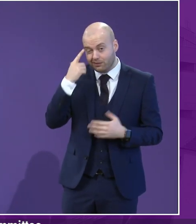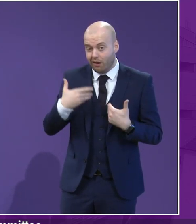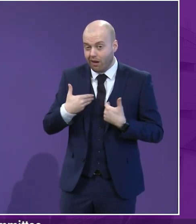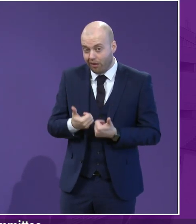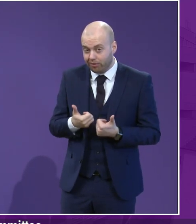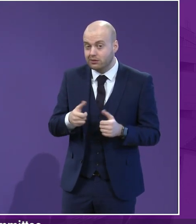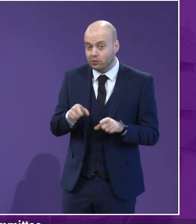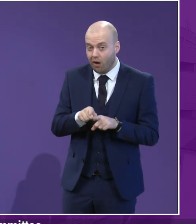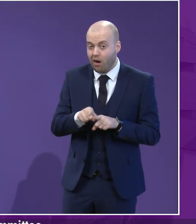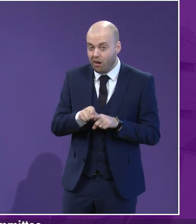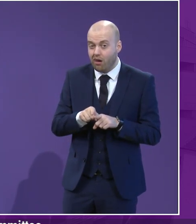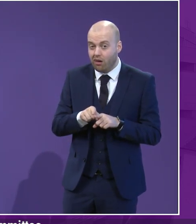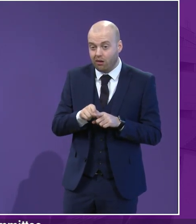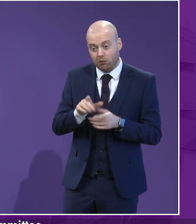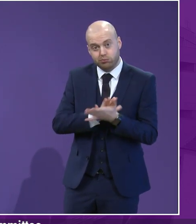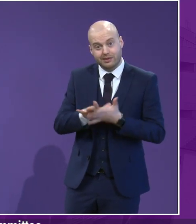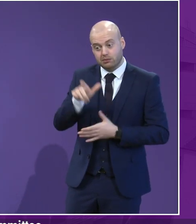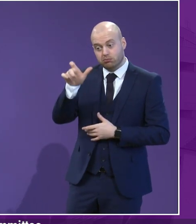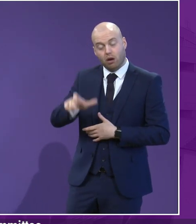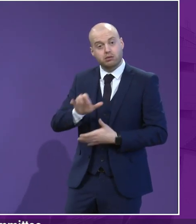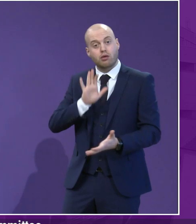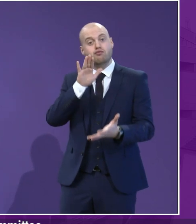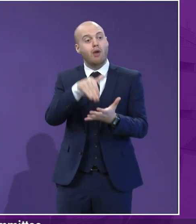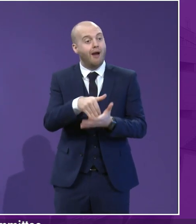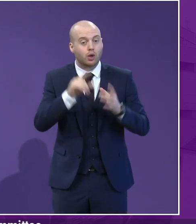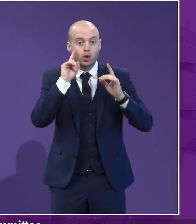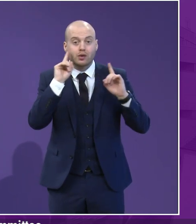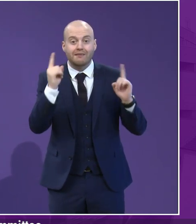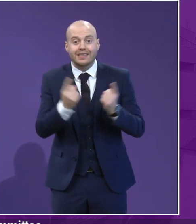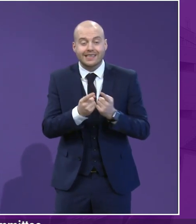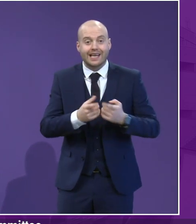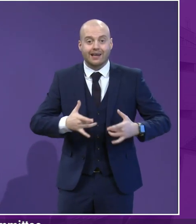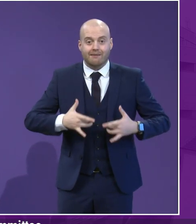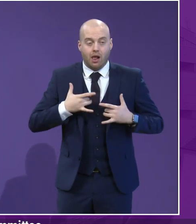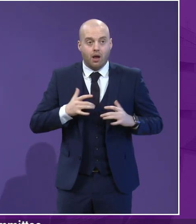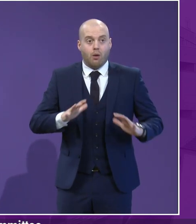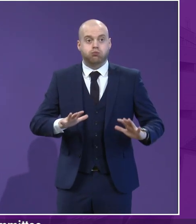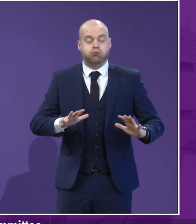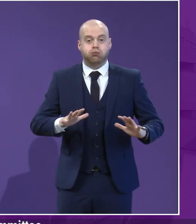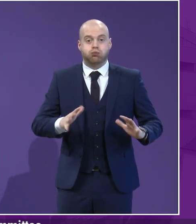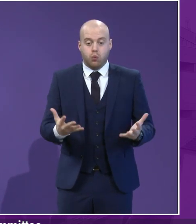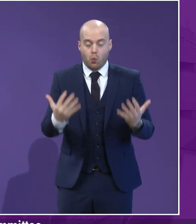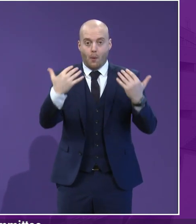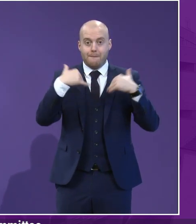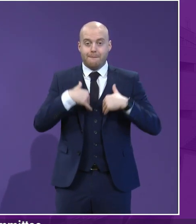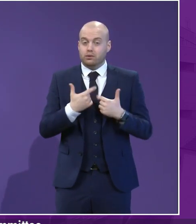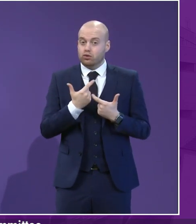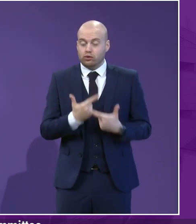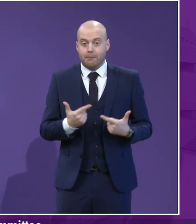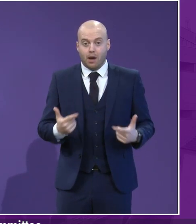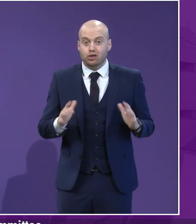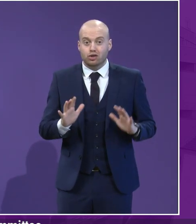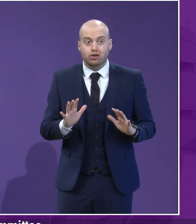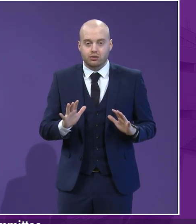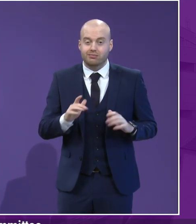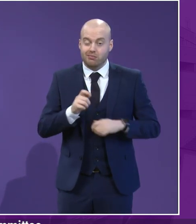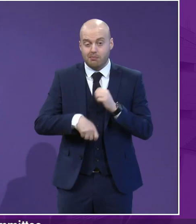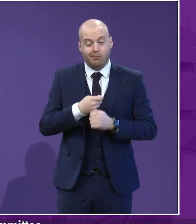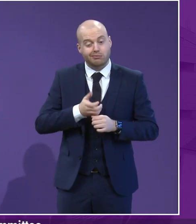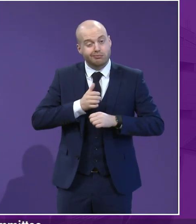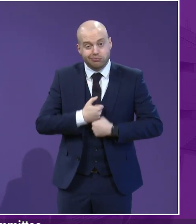sensory impairment, physical impairment, the challenges that they present for students might also have impacts